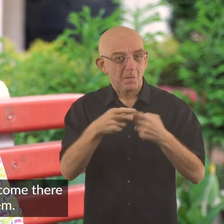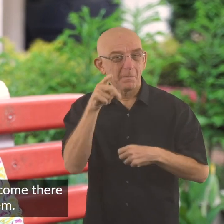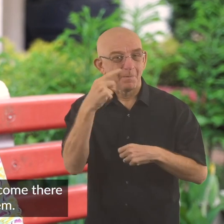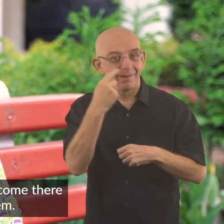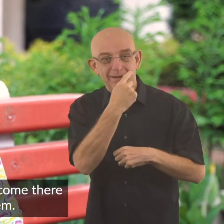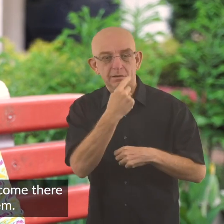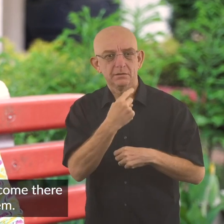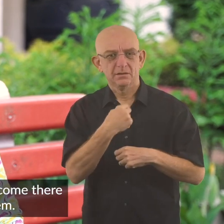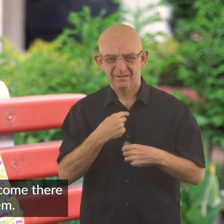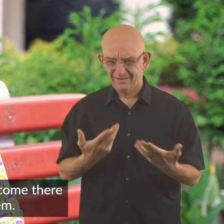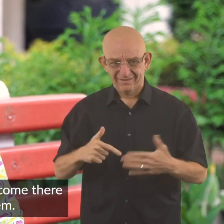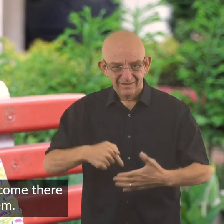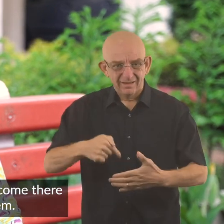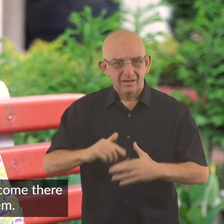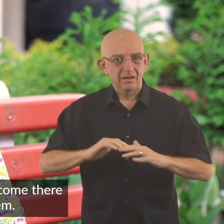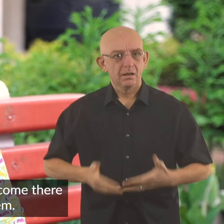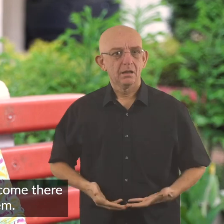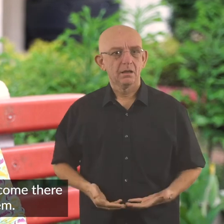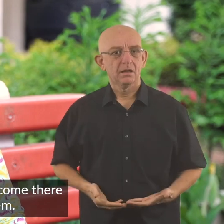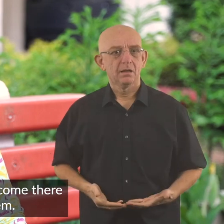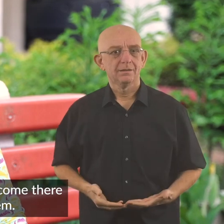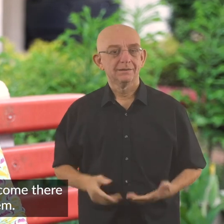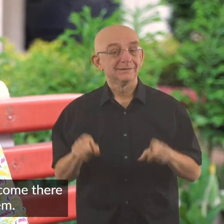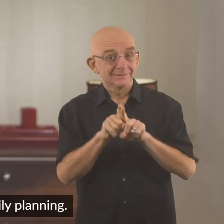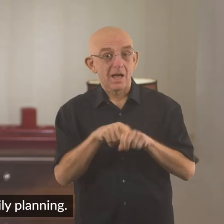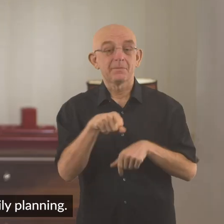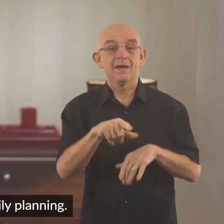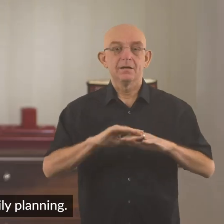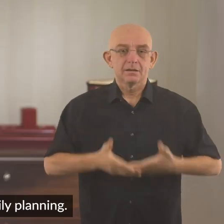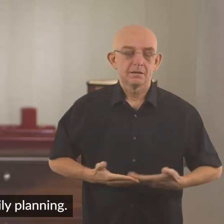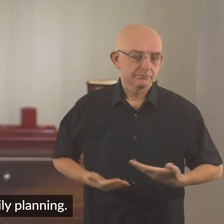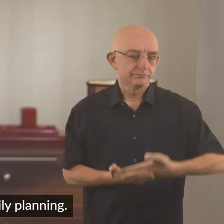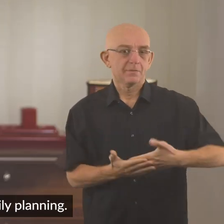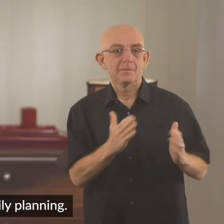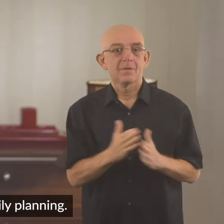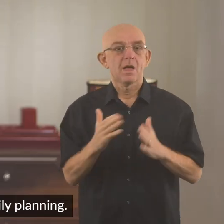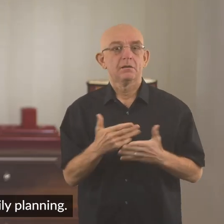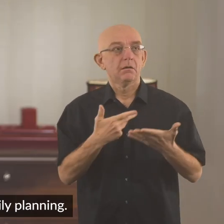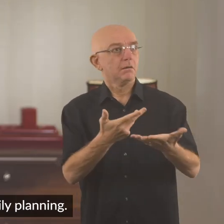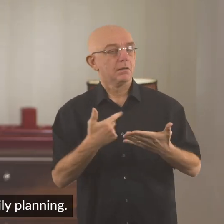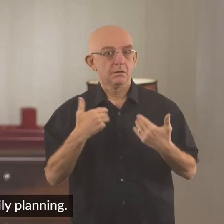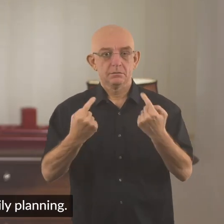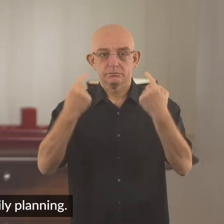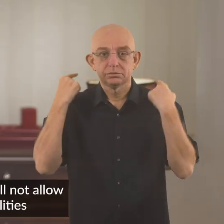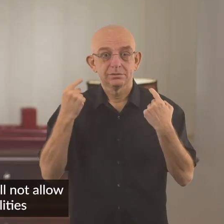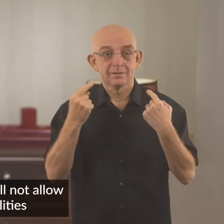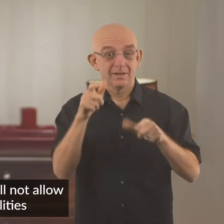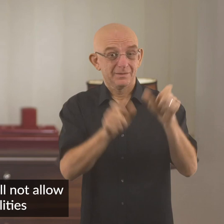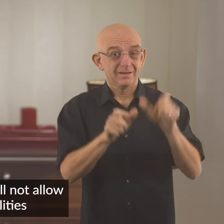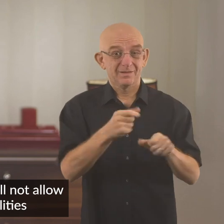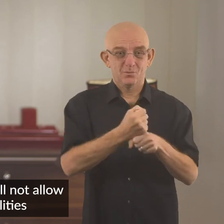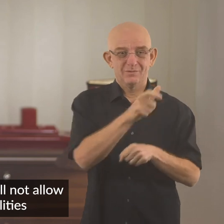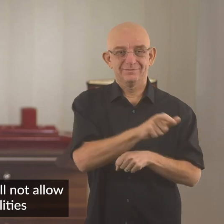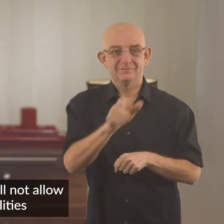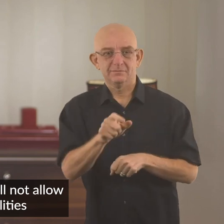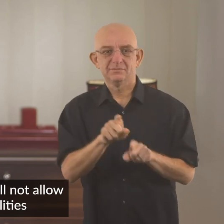assumed that I have come there for my eye problem. And also, no access to family planning. Sometimes the